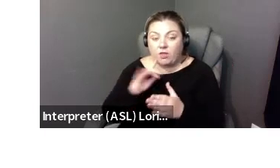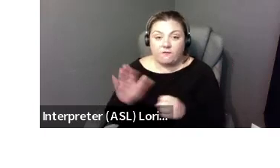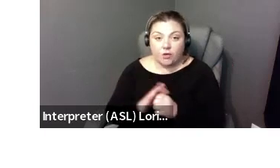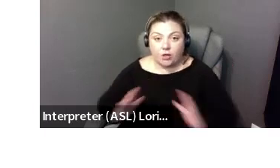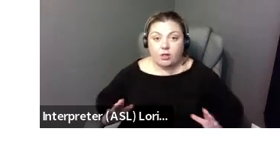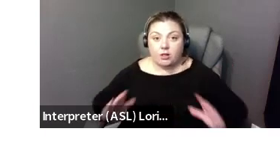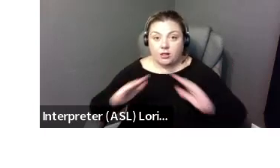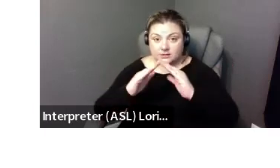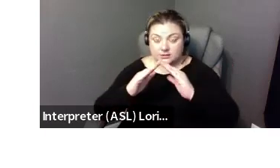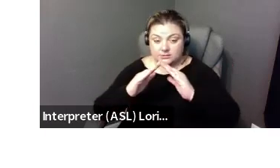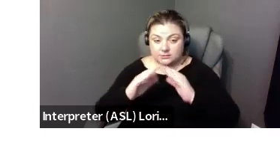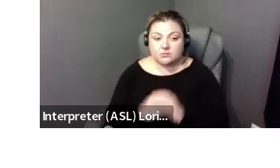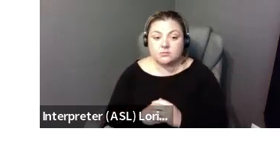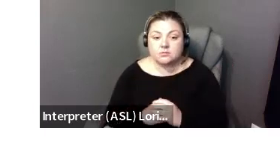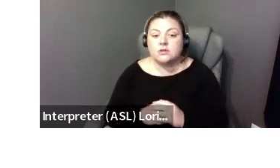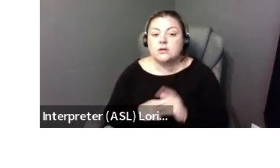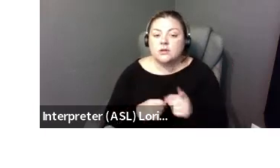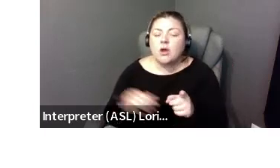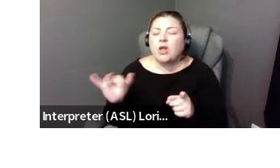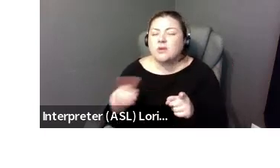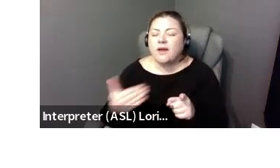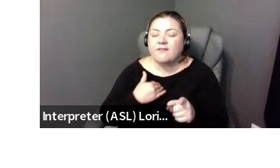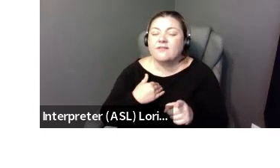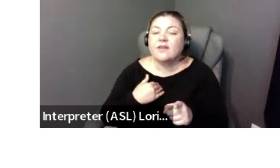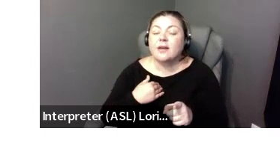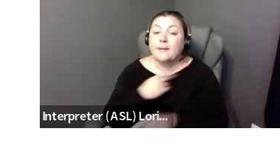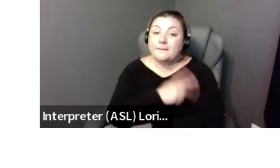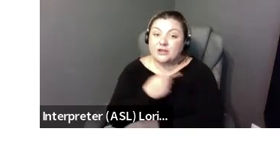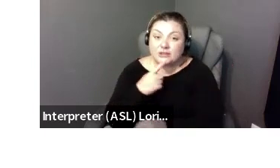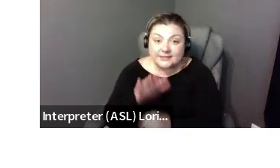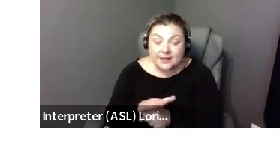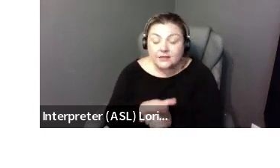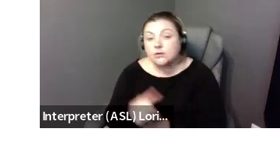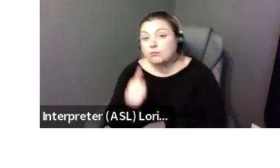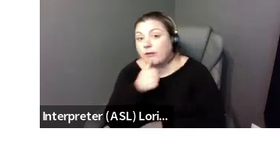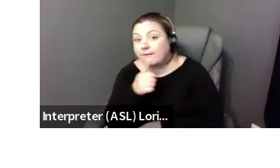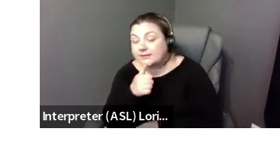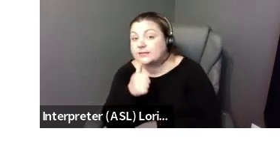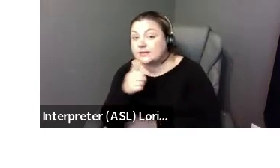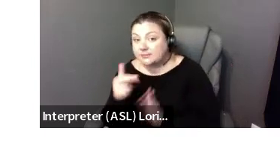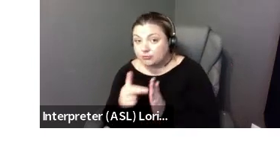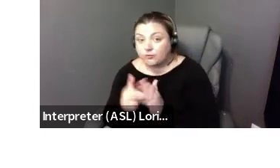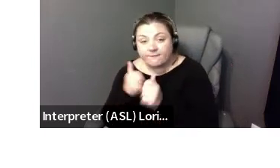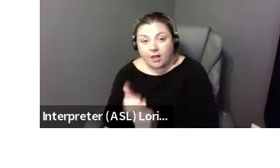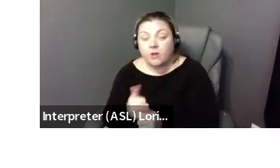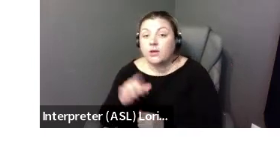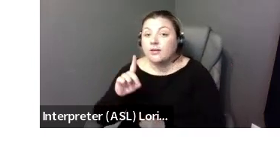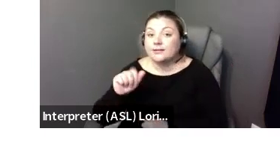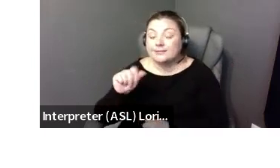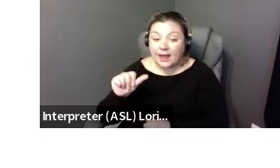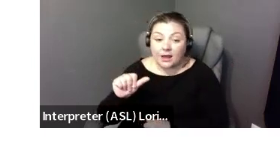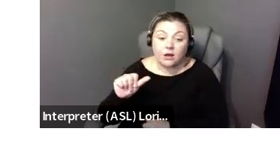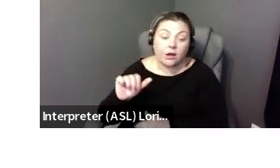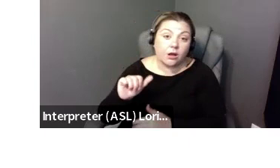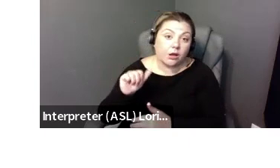we define patient consent policies, data security and privacy considerations, data authorization,